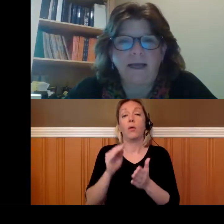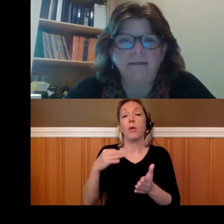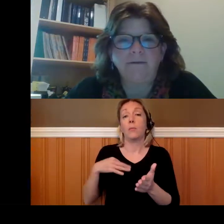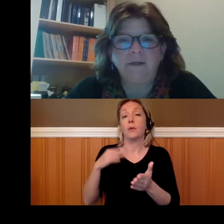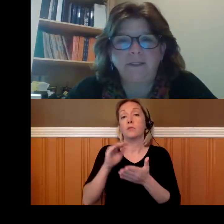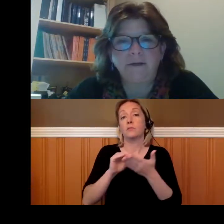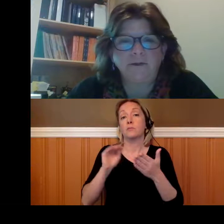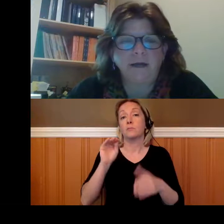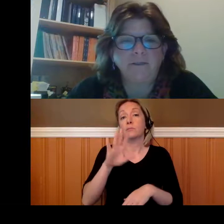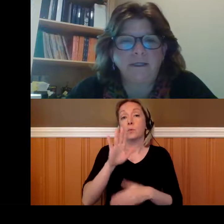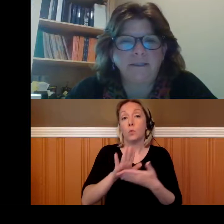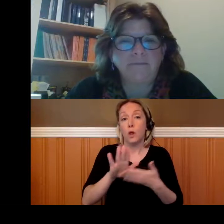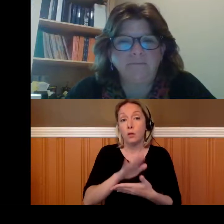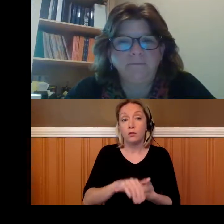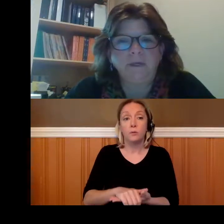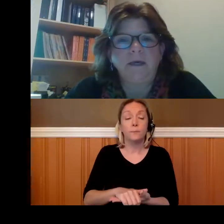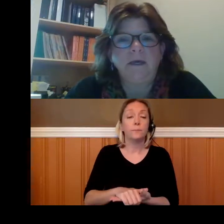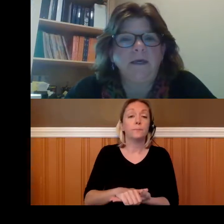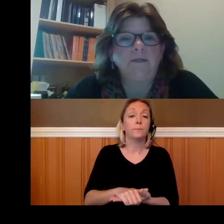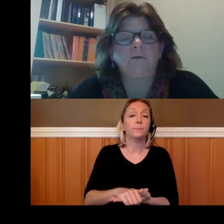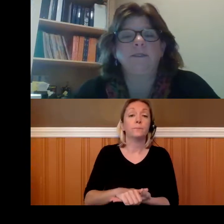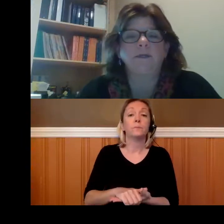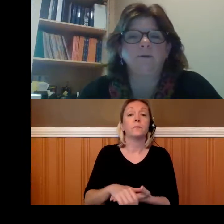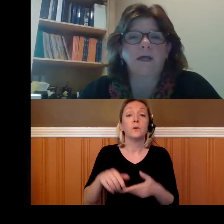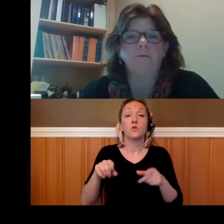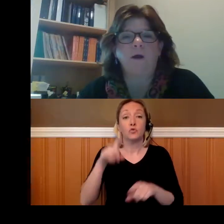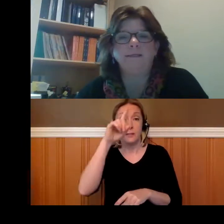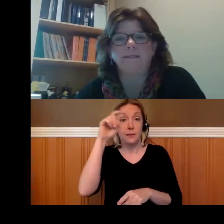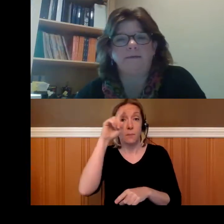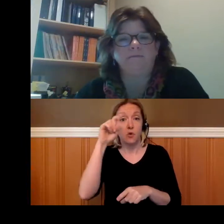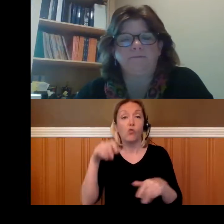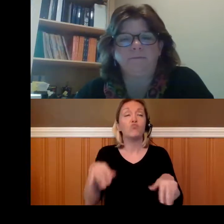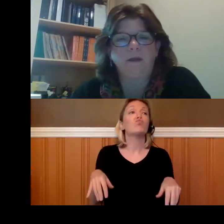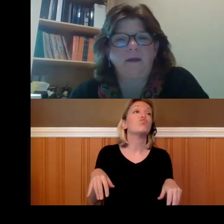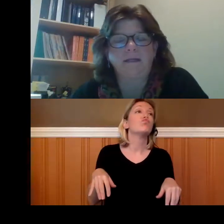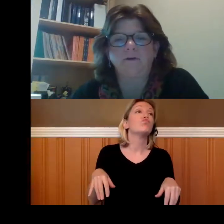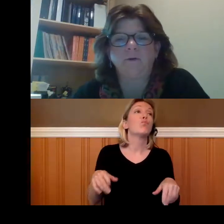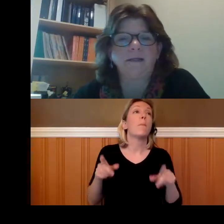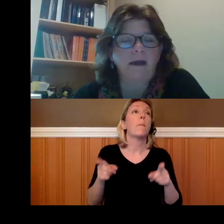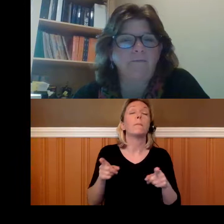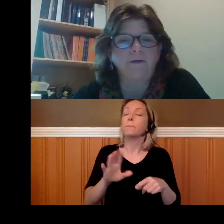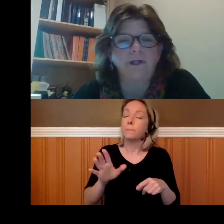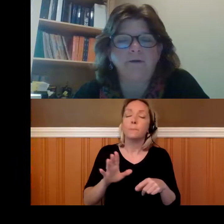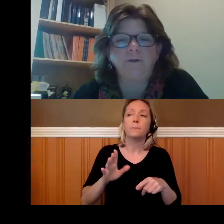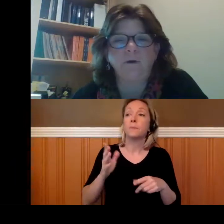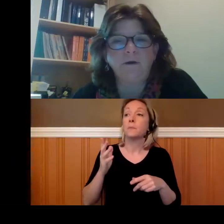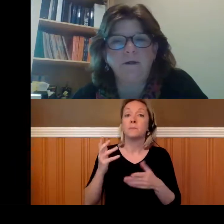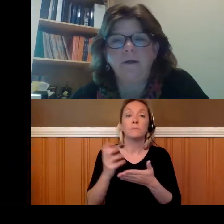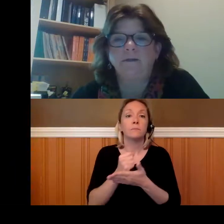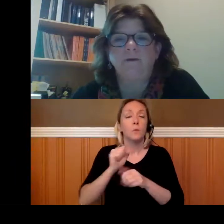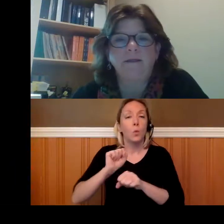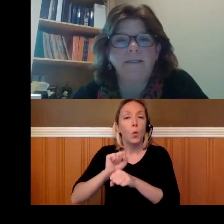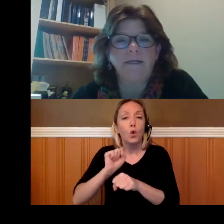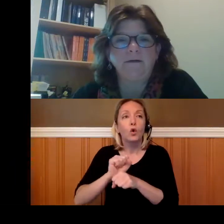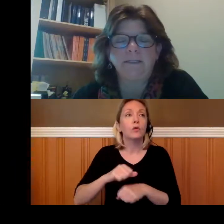child does. Use the summertime wisely. That's a great time for a child to work, to volunteer, to take